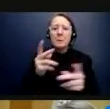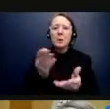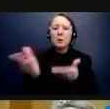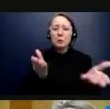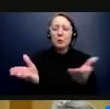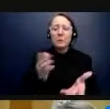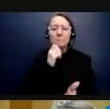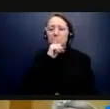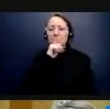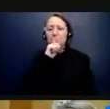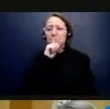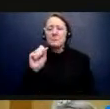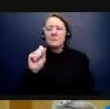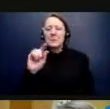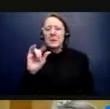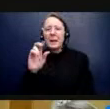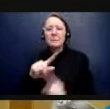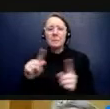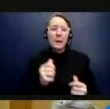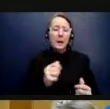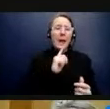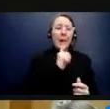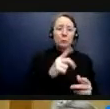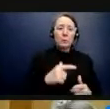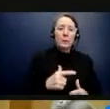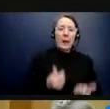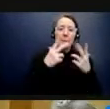of actual lives impacted. Yeah.